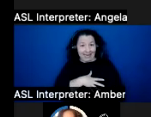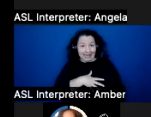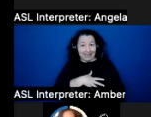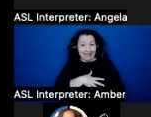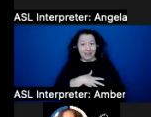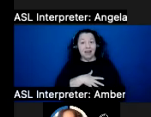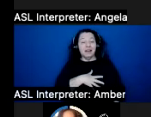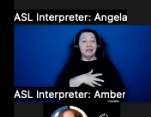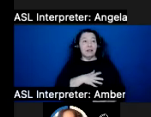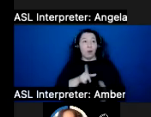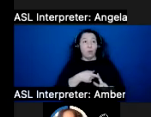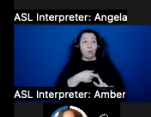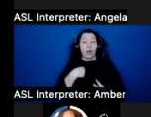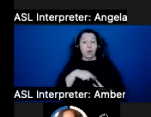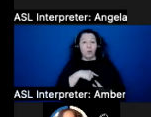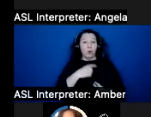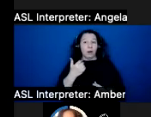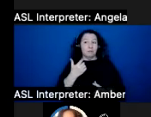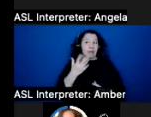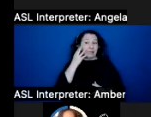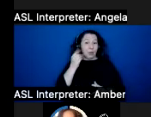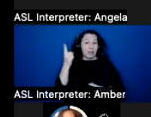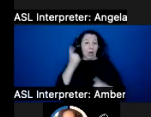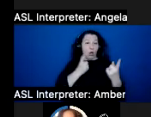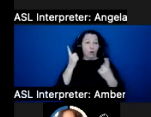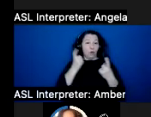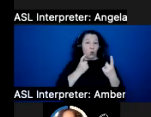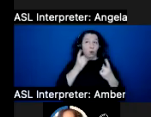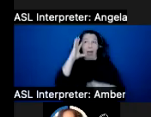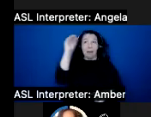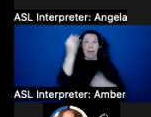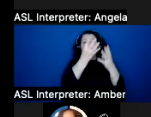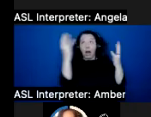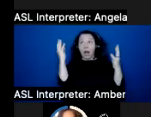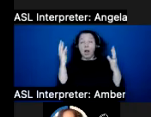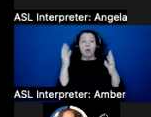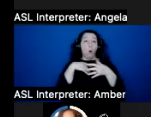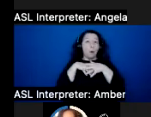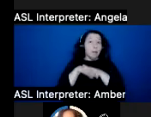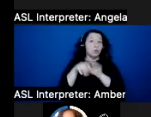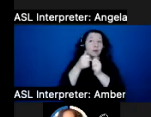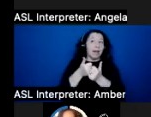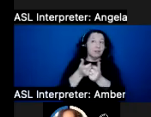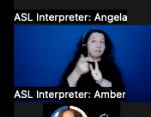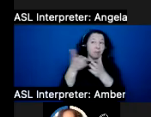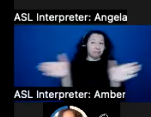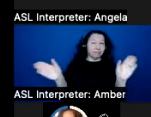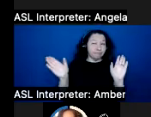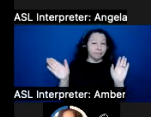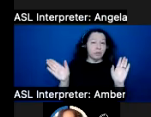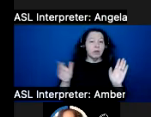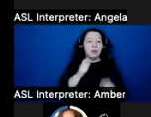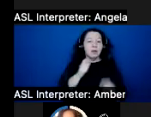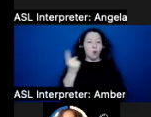especially when we're being interviewed by men or by mainstream agencies, they're not always